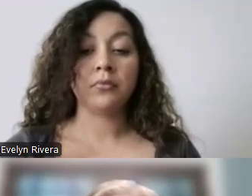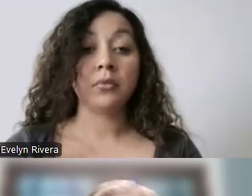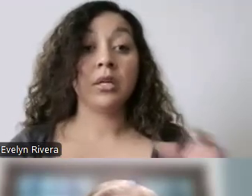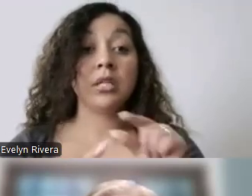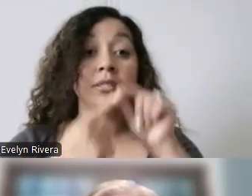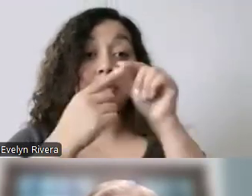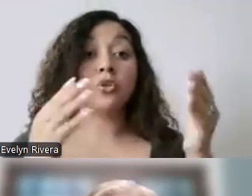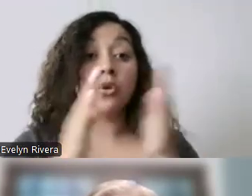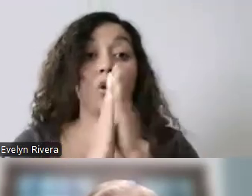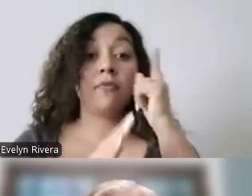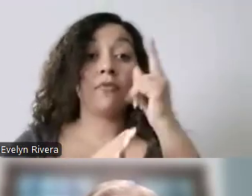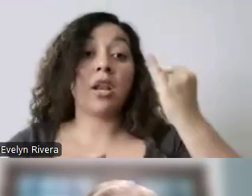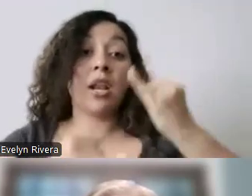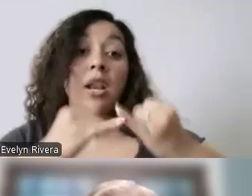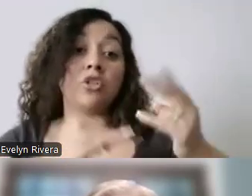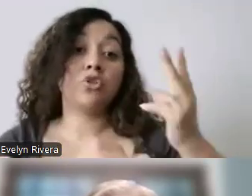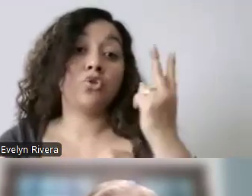last two meetings of the year?